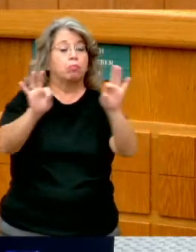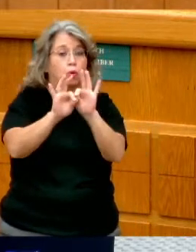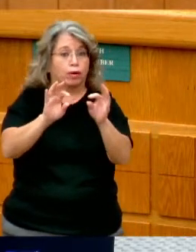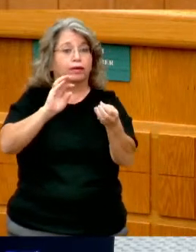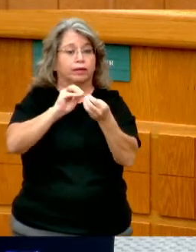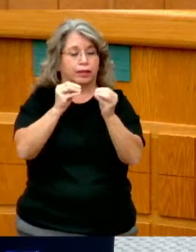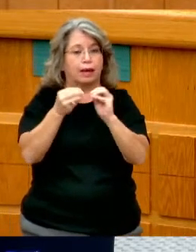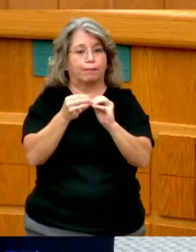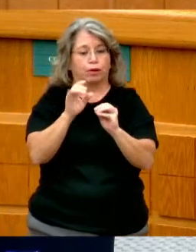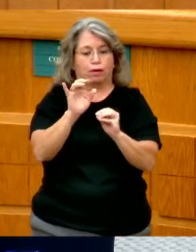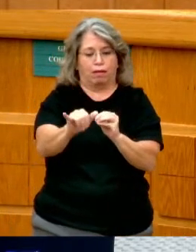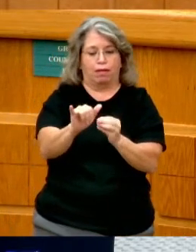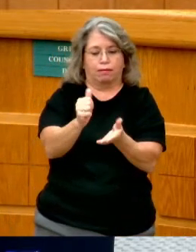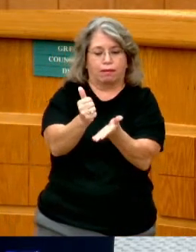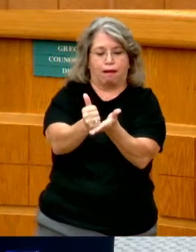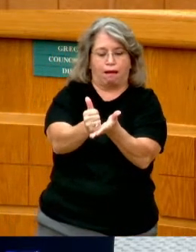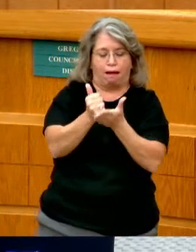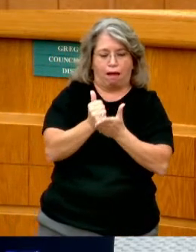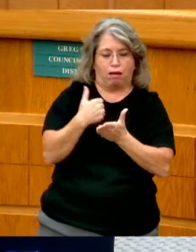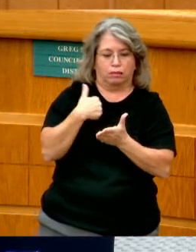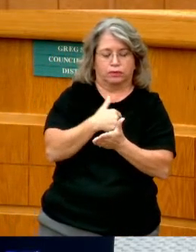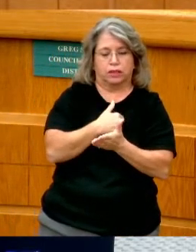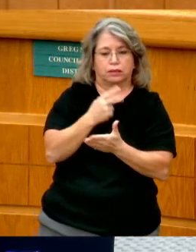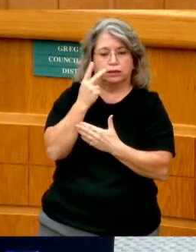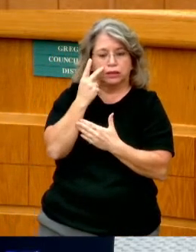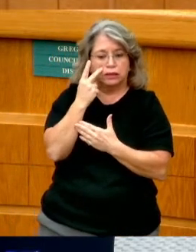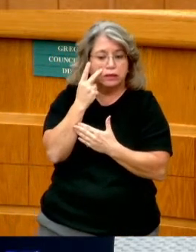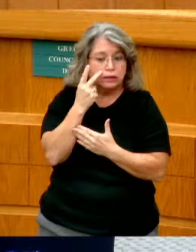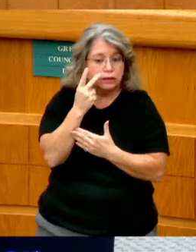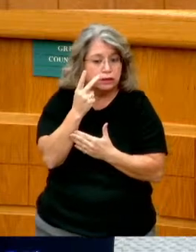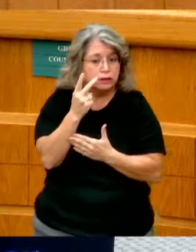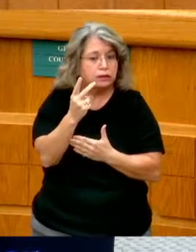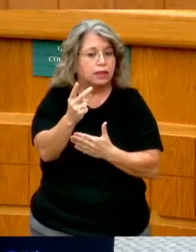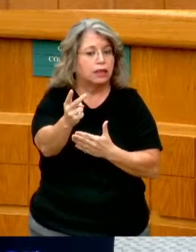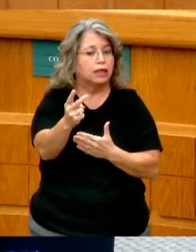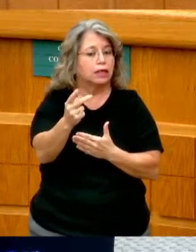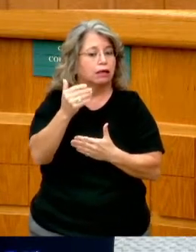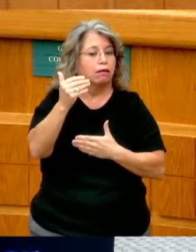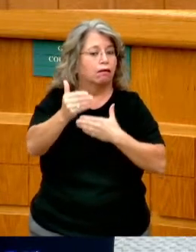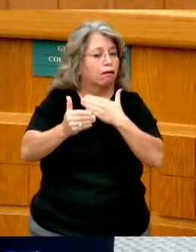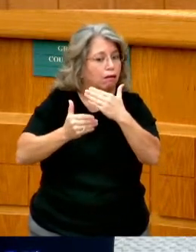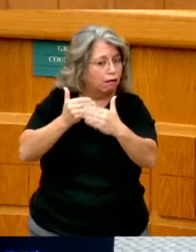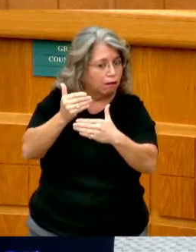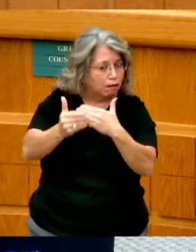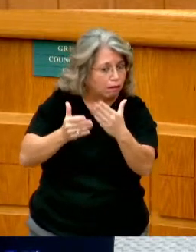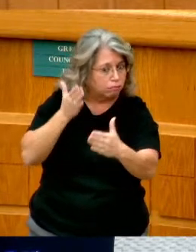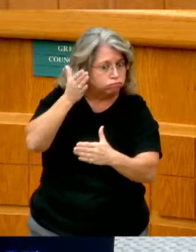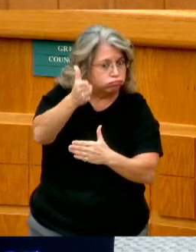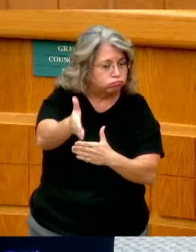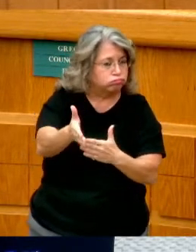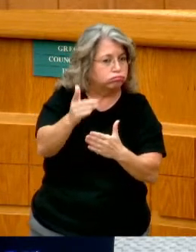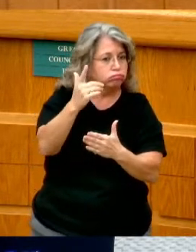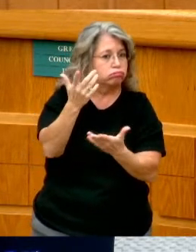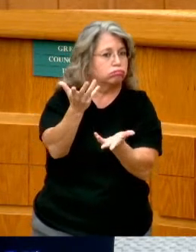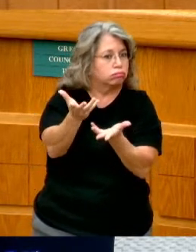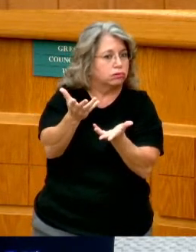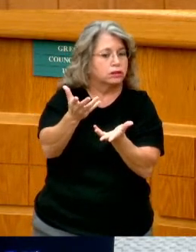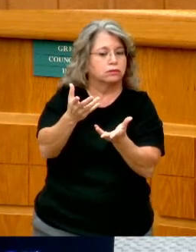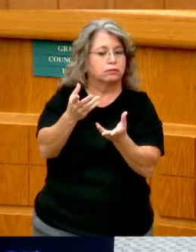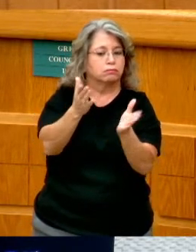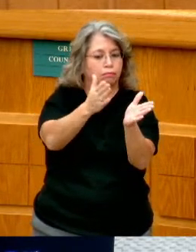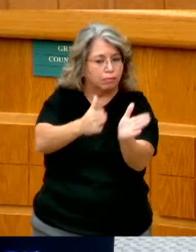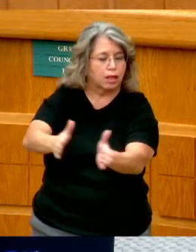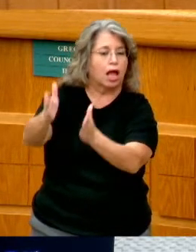This number helps us just see the path through this pandemic and moving on to